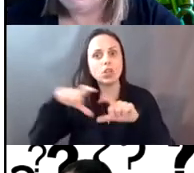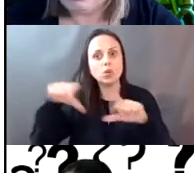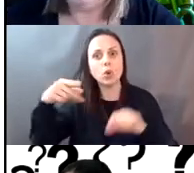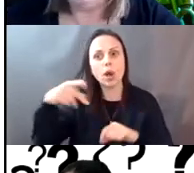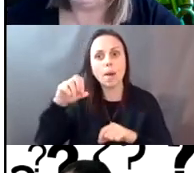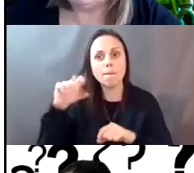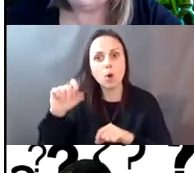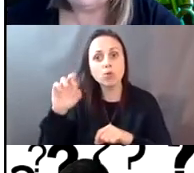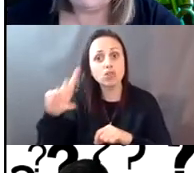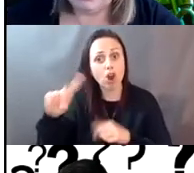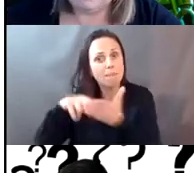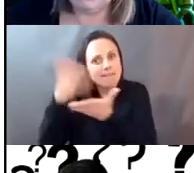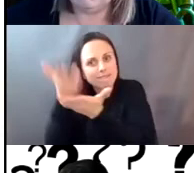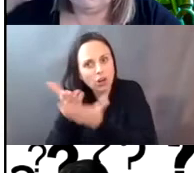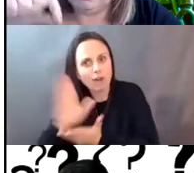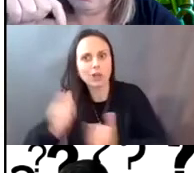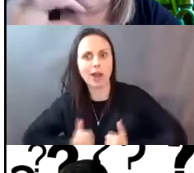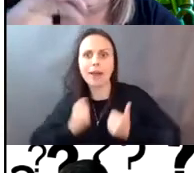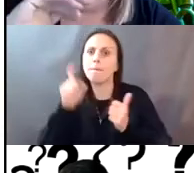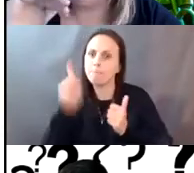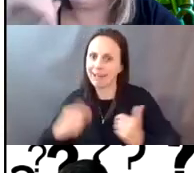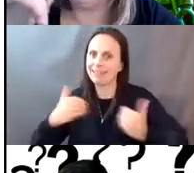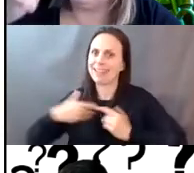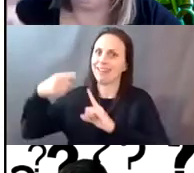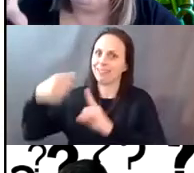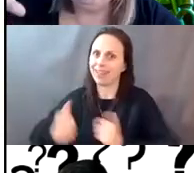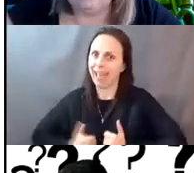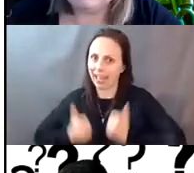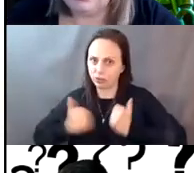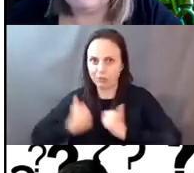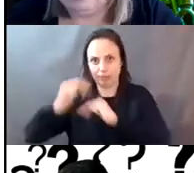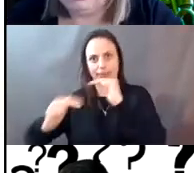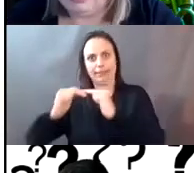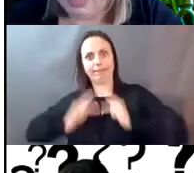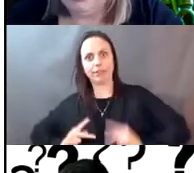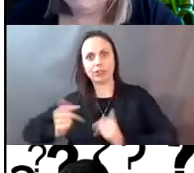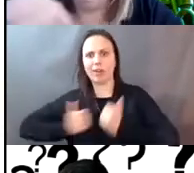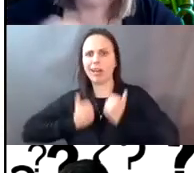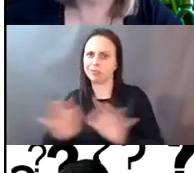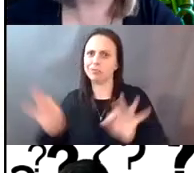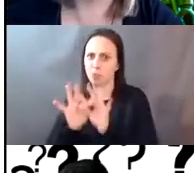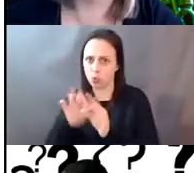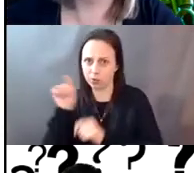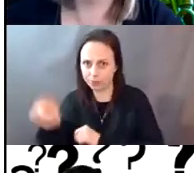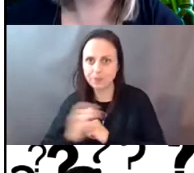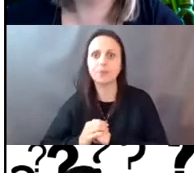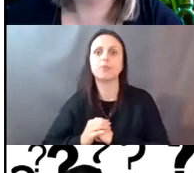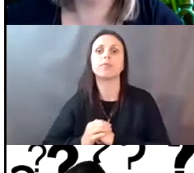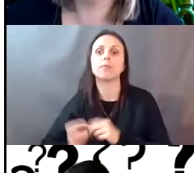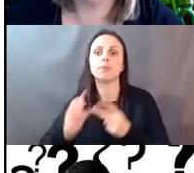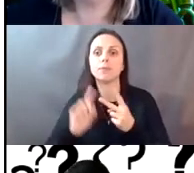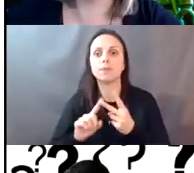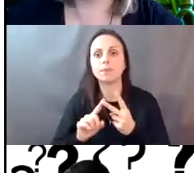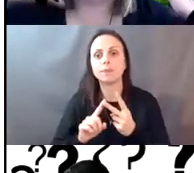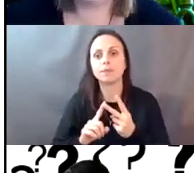your address. So it needs to be tied to a specific address. So that's really, that's a big thing. In